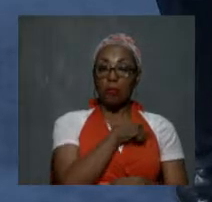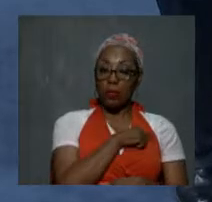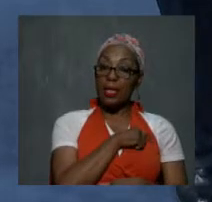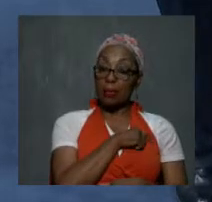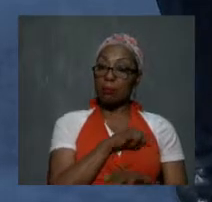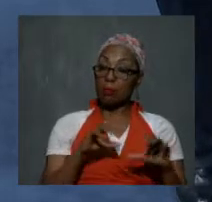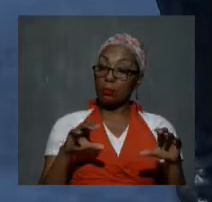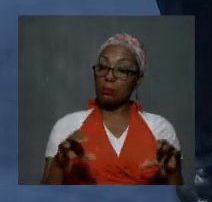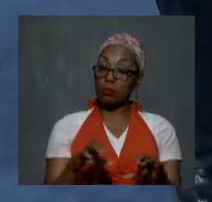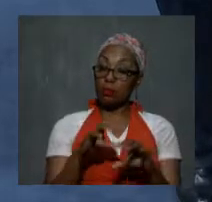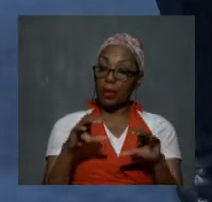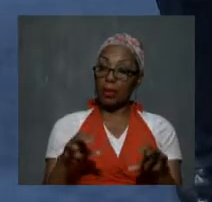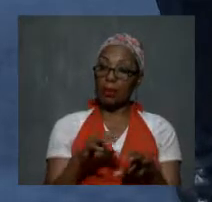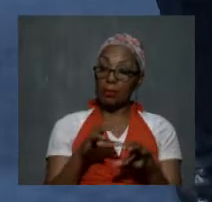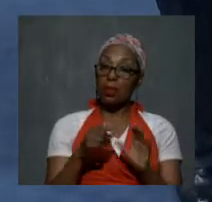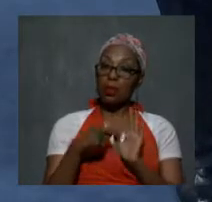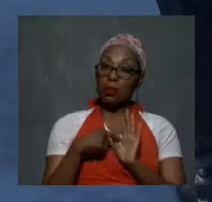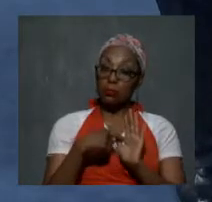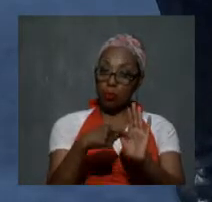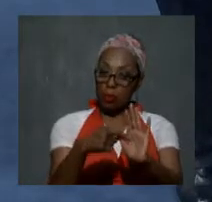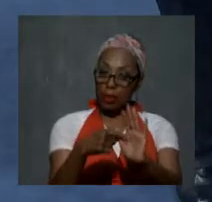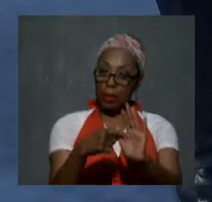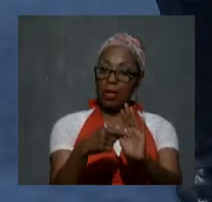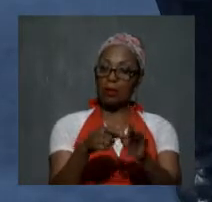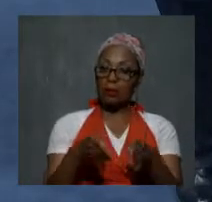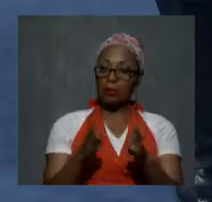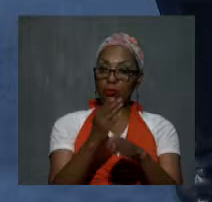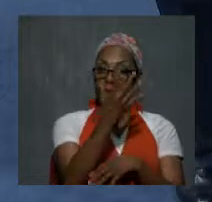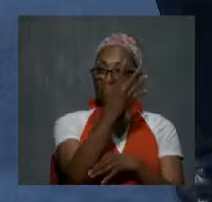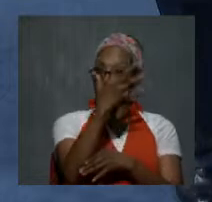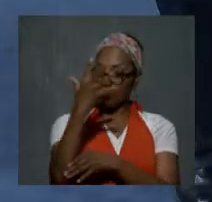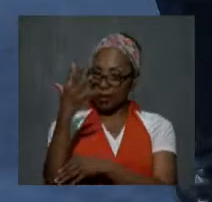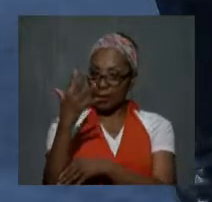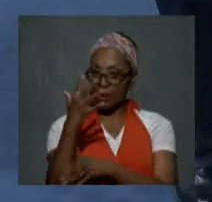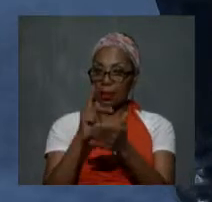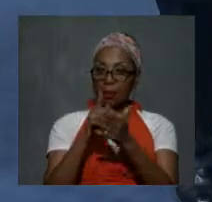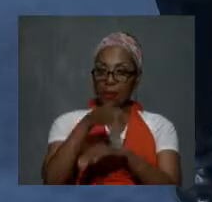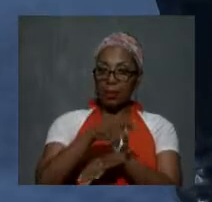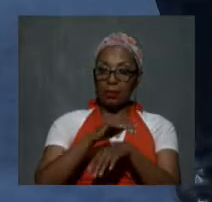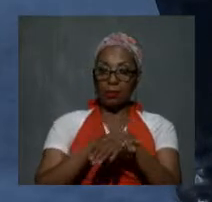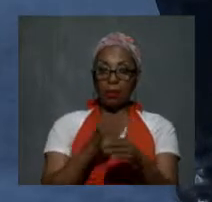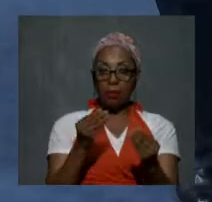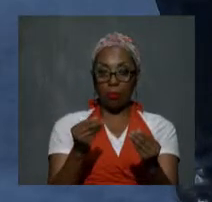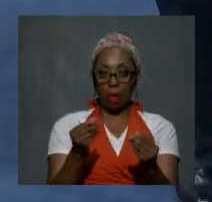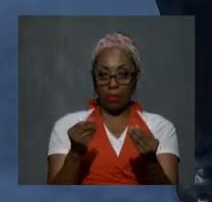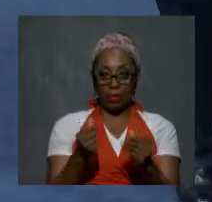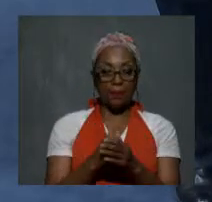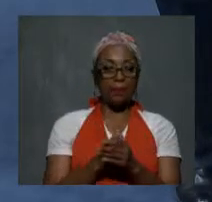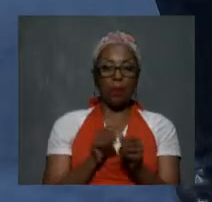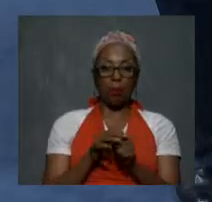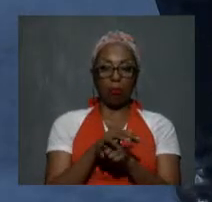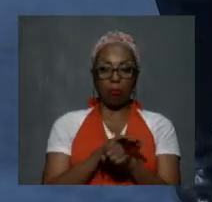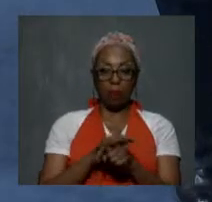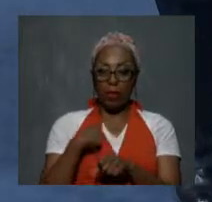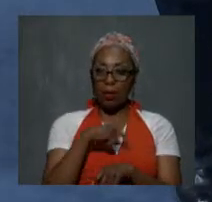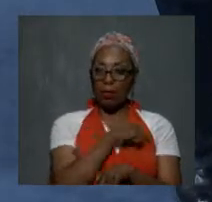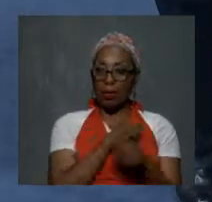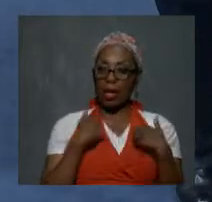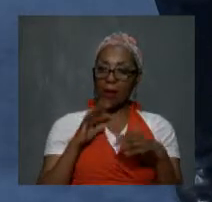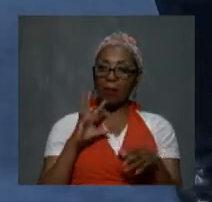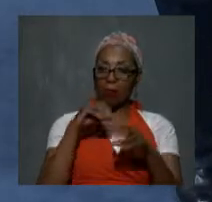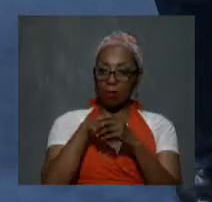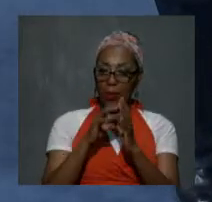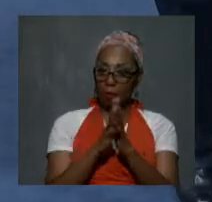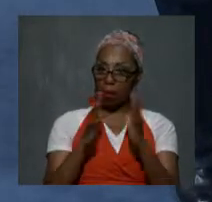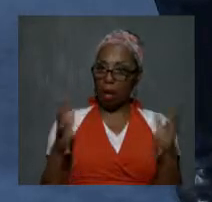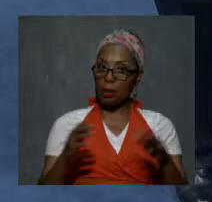good showing of street tree and perimeter tree plantings on the property. We have incorporated a lot